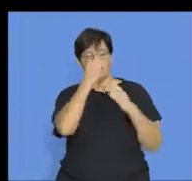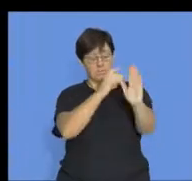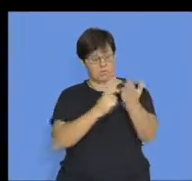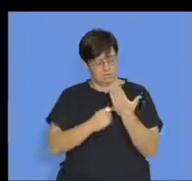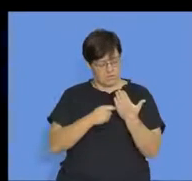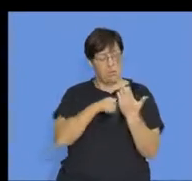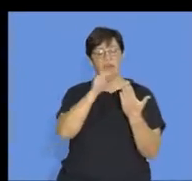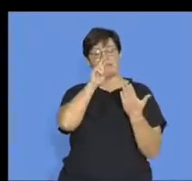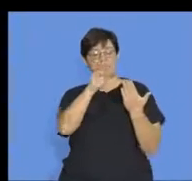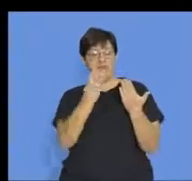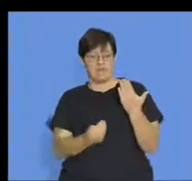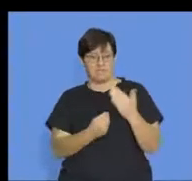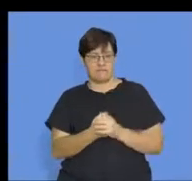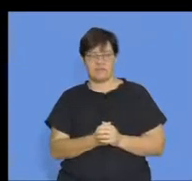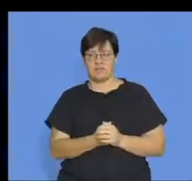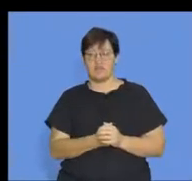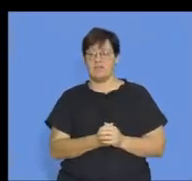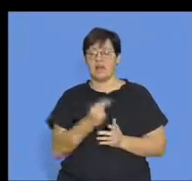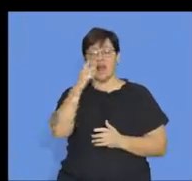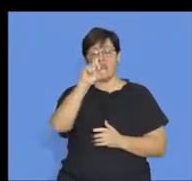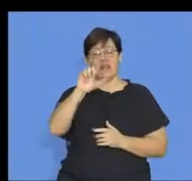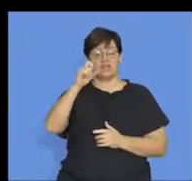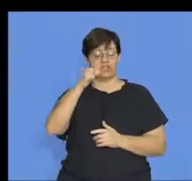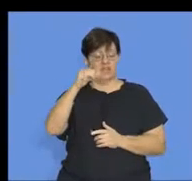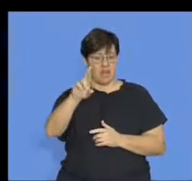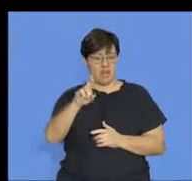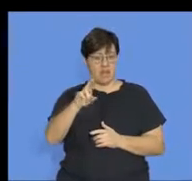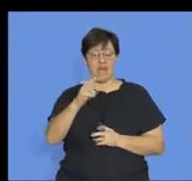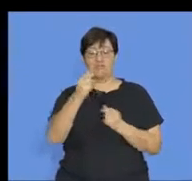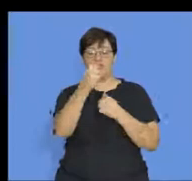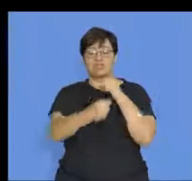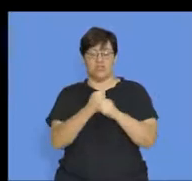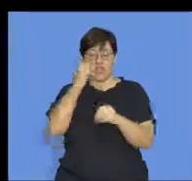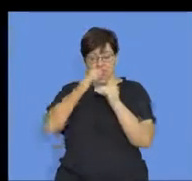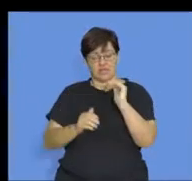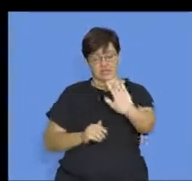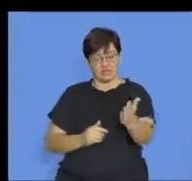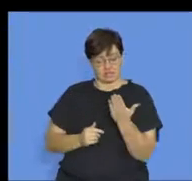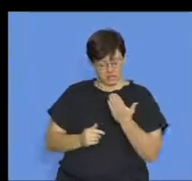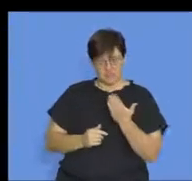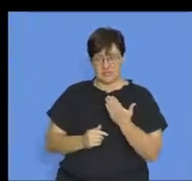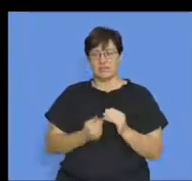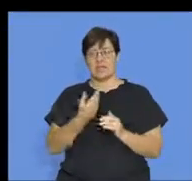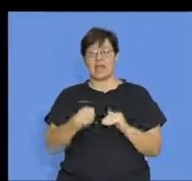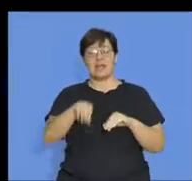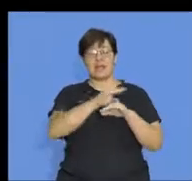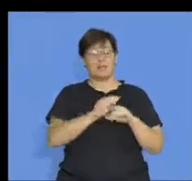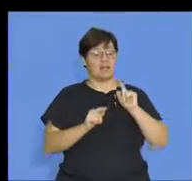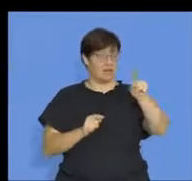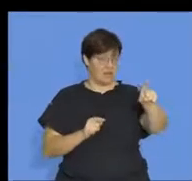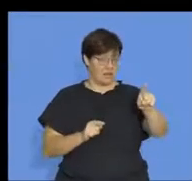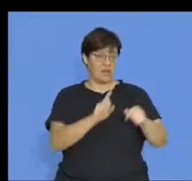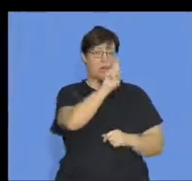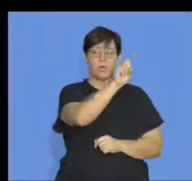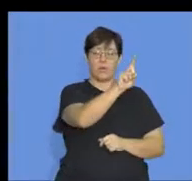you can see, we've got an extract from the ledger at the end of the financial year. Capital for Craig is sitting at